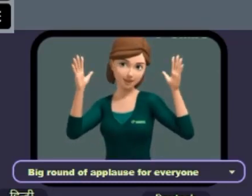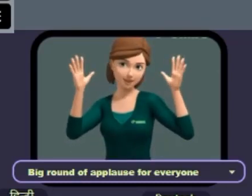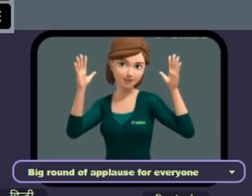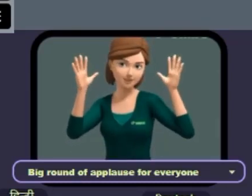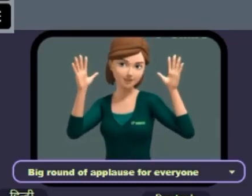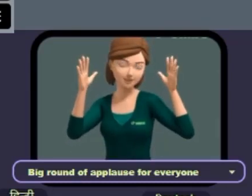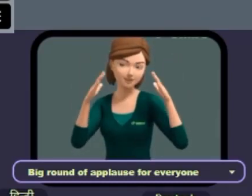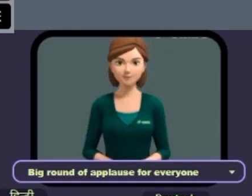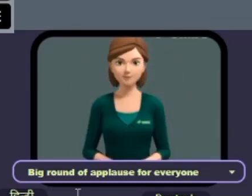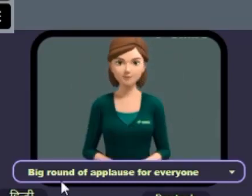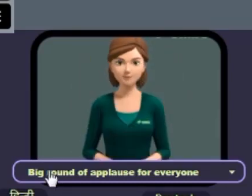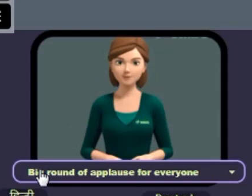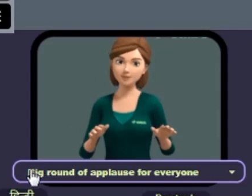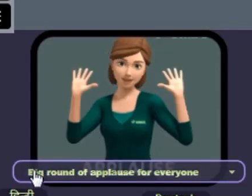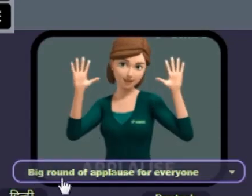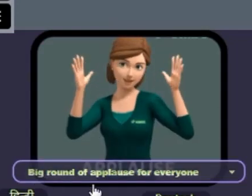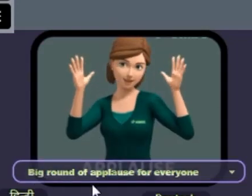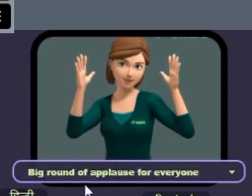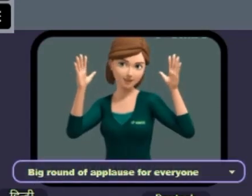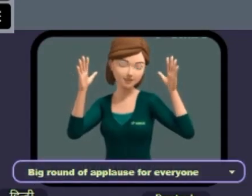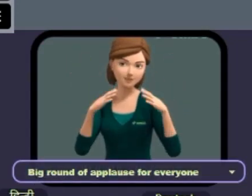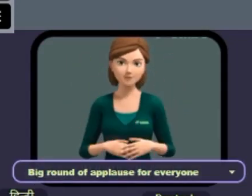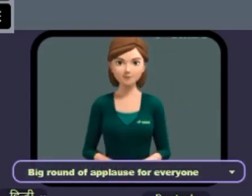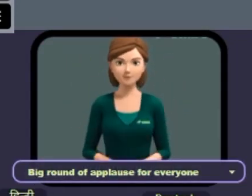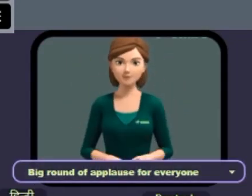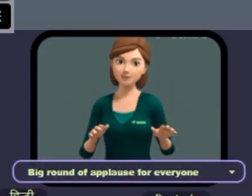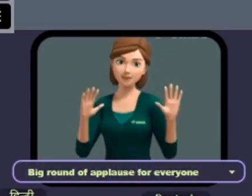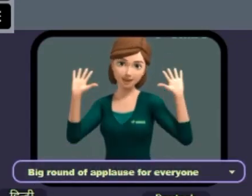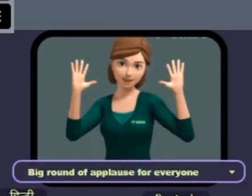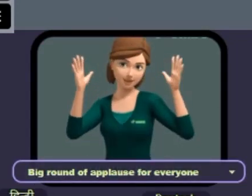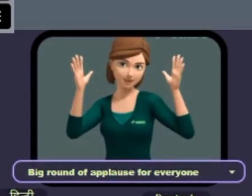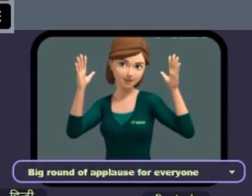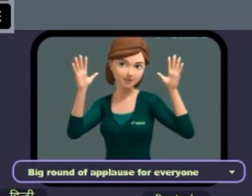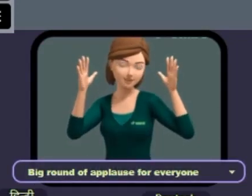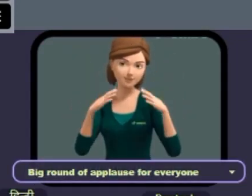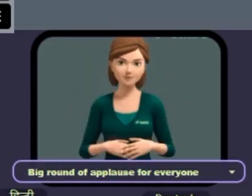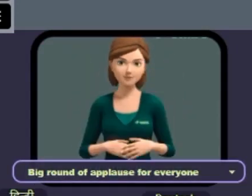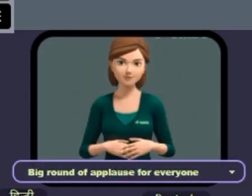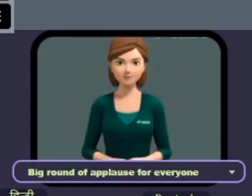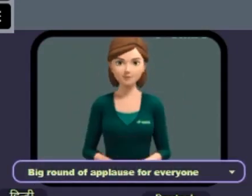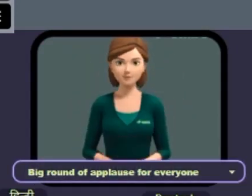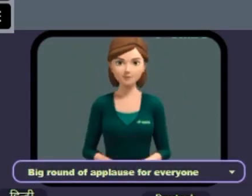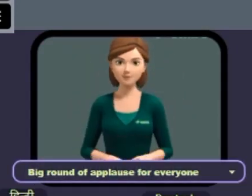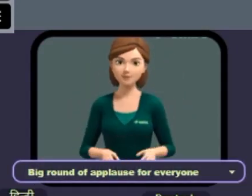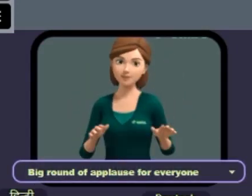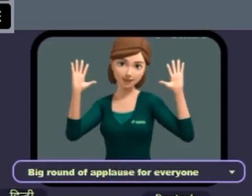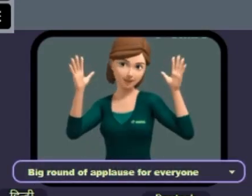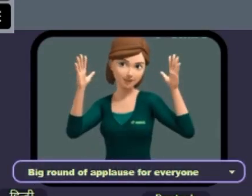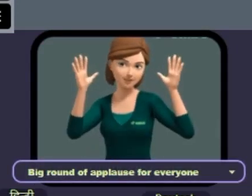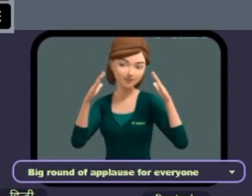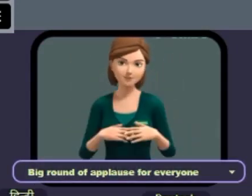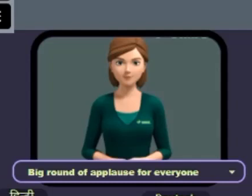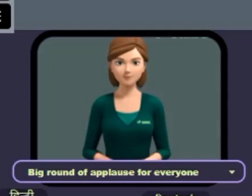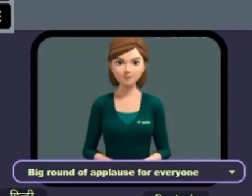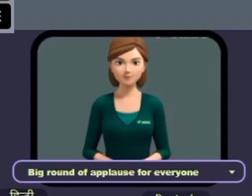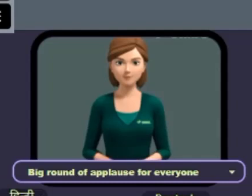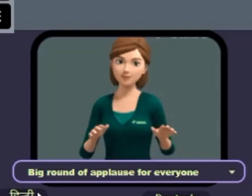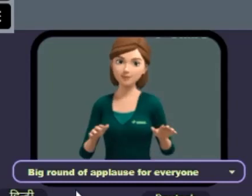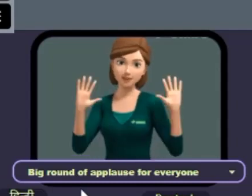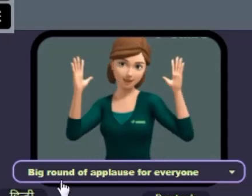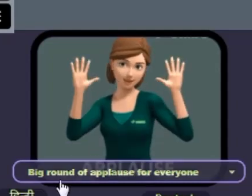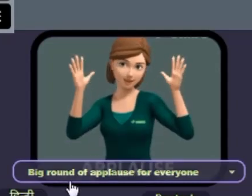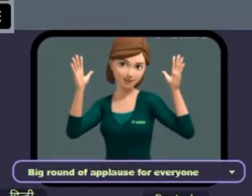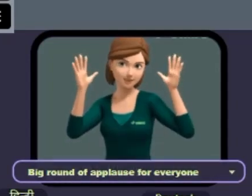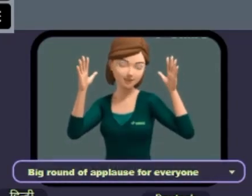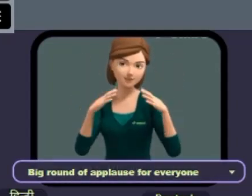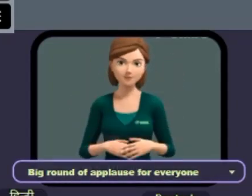he has to write down this sentence in Hindi in this text box. Likewise in Italian, he has to